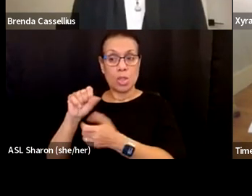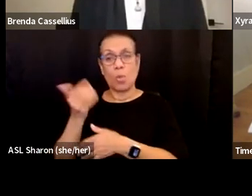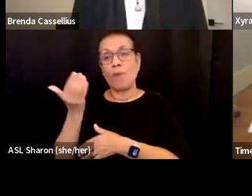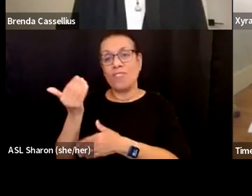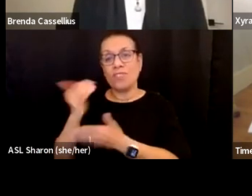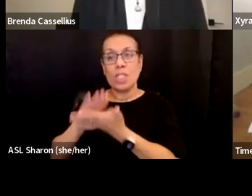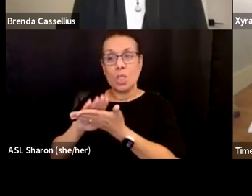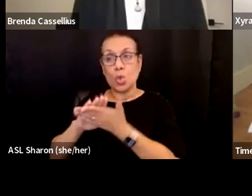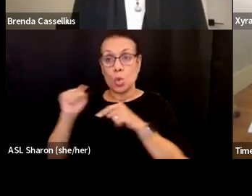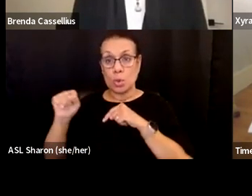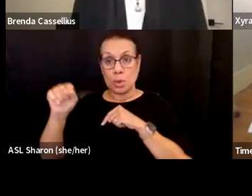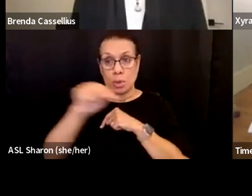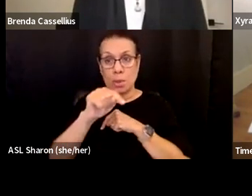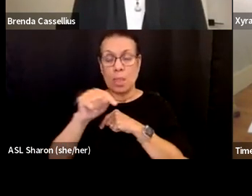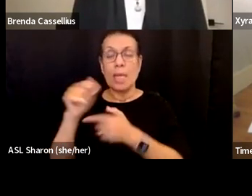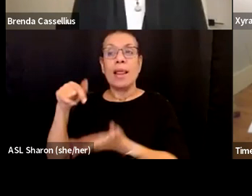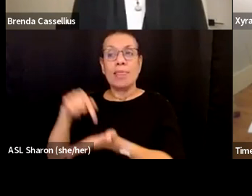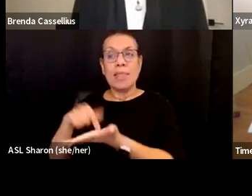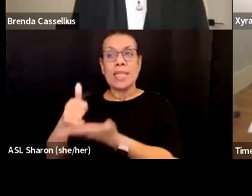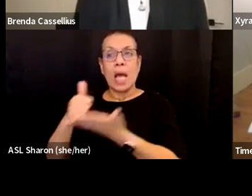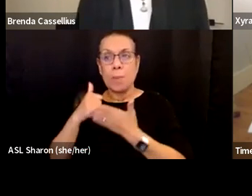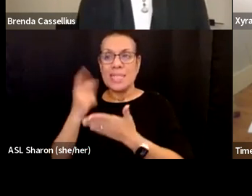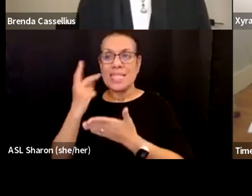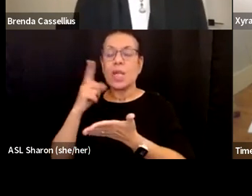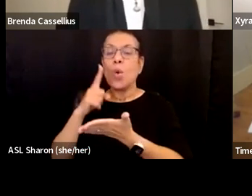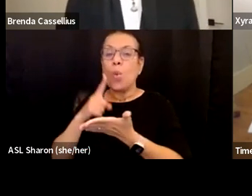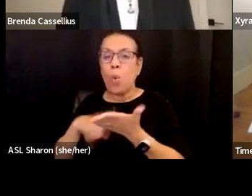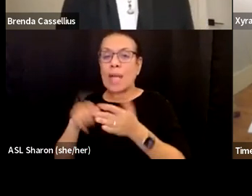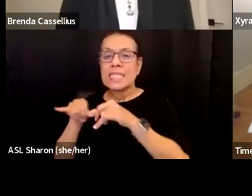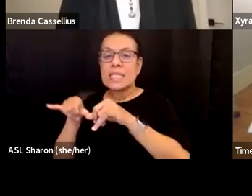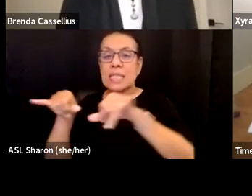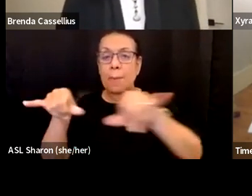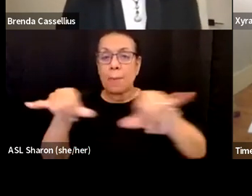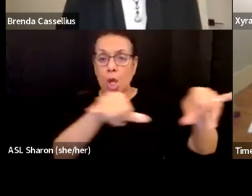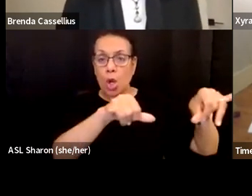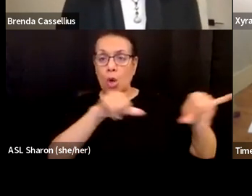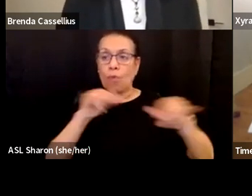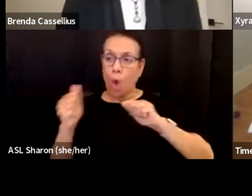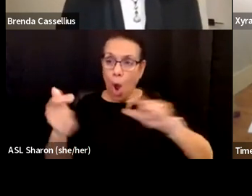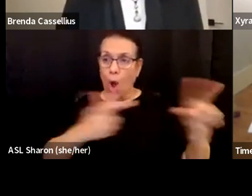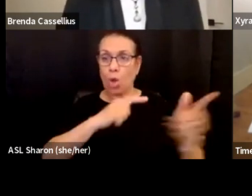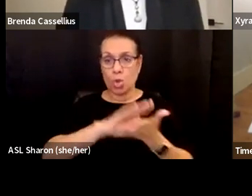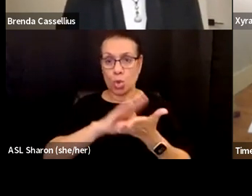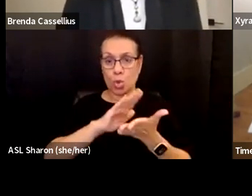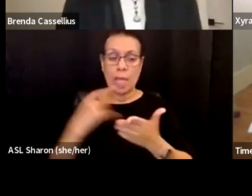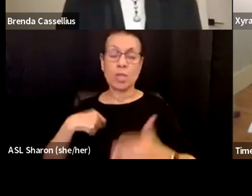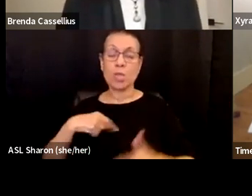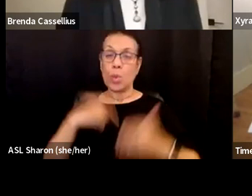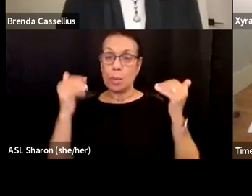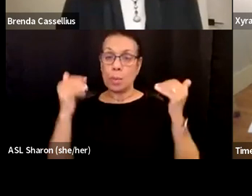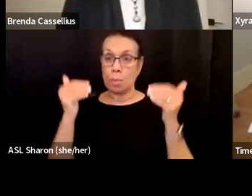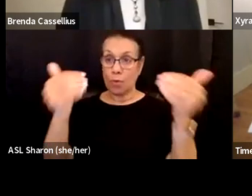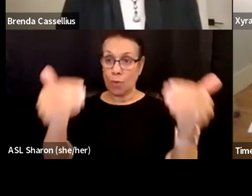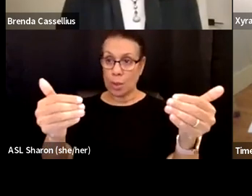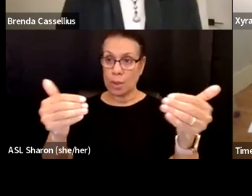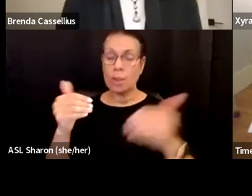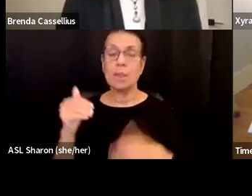communities um it's it's helping me see that comment through line between every single one of our school leaders as we plan and move this work forward uh the the